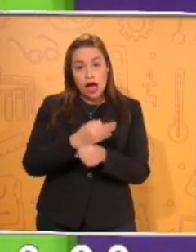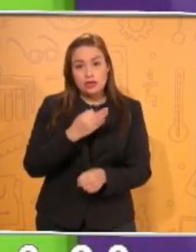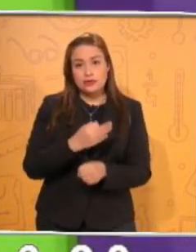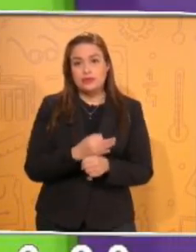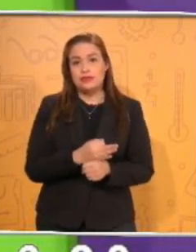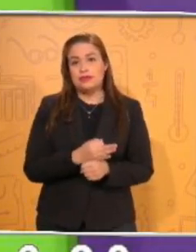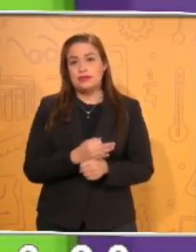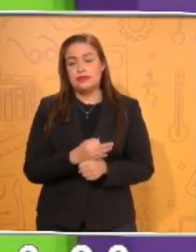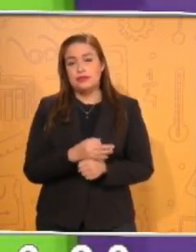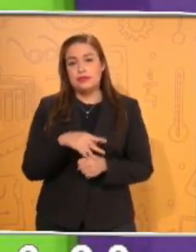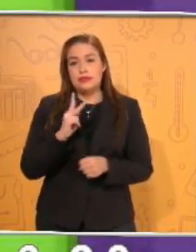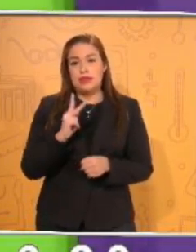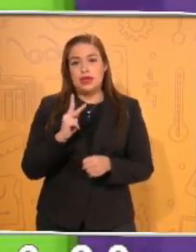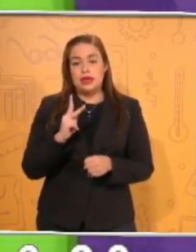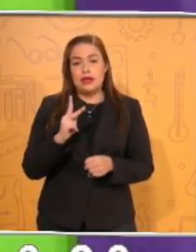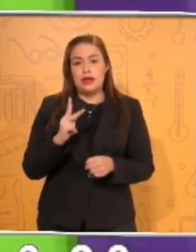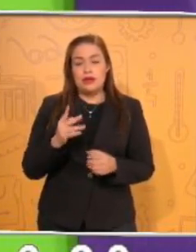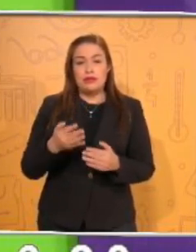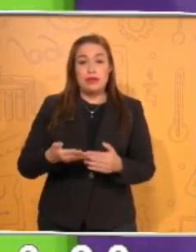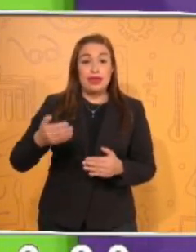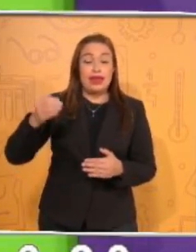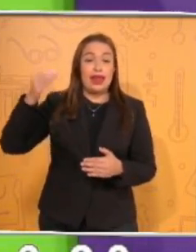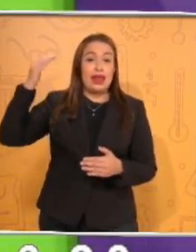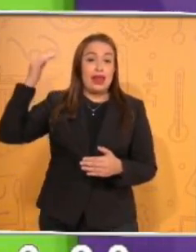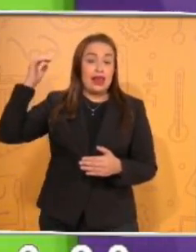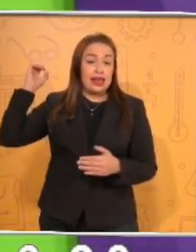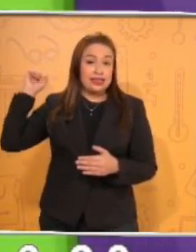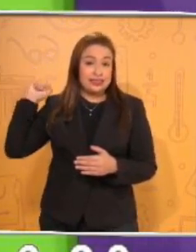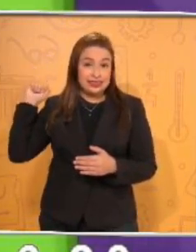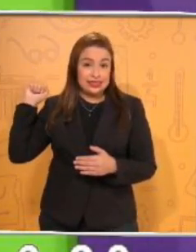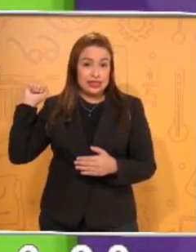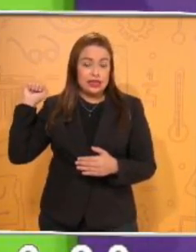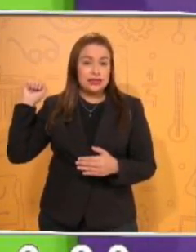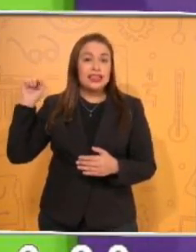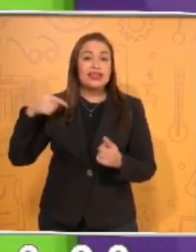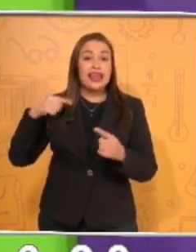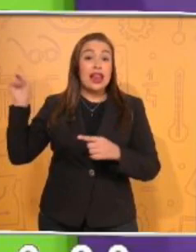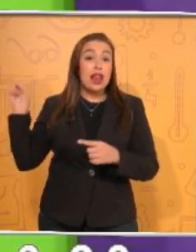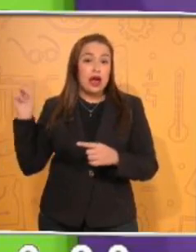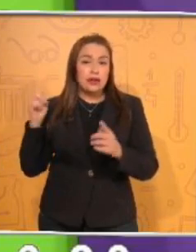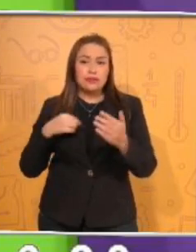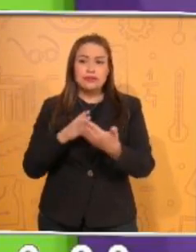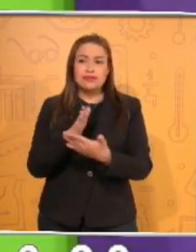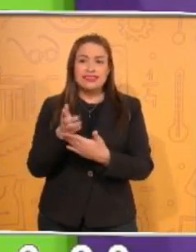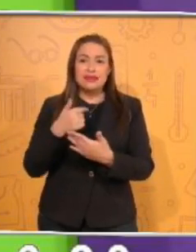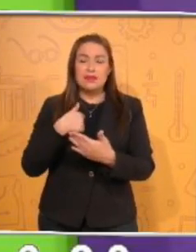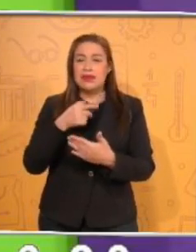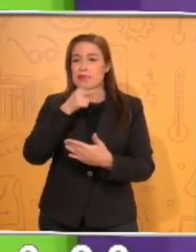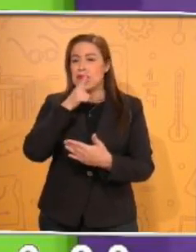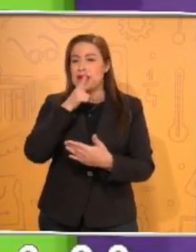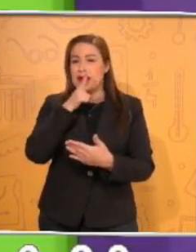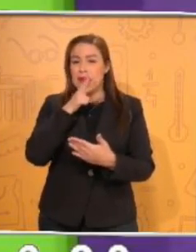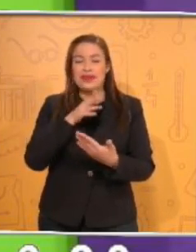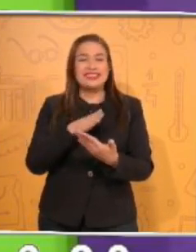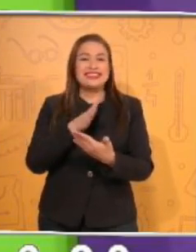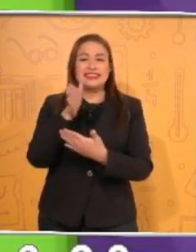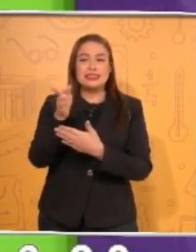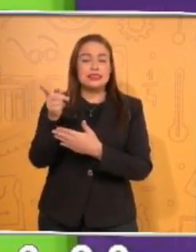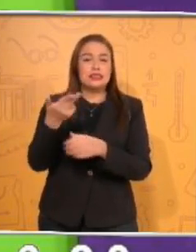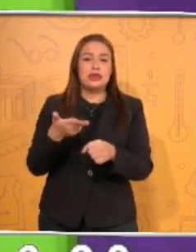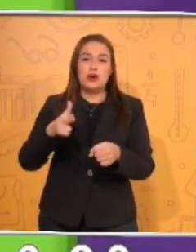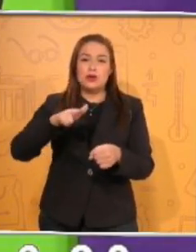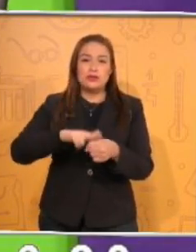but last Saturday, my father was in the hospital because he was sick.